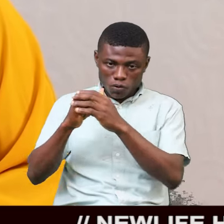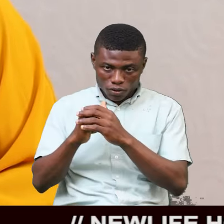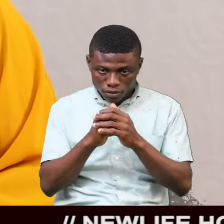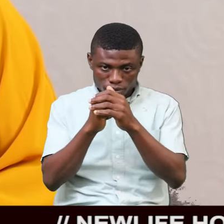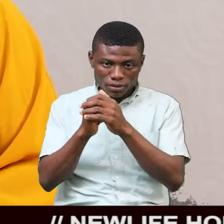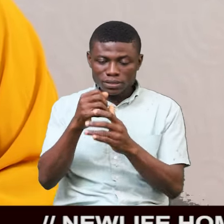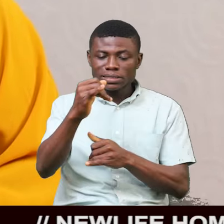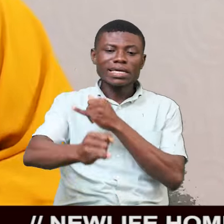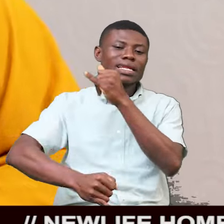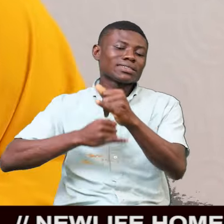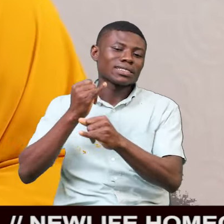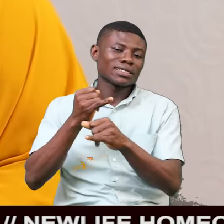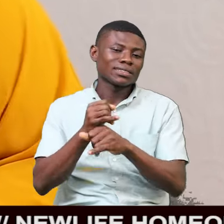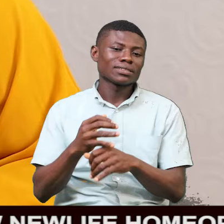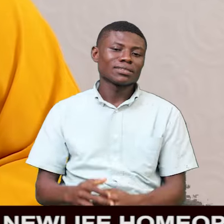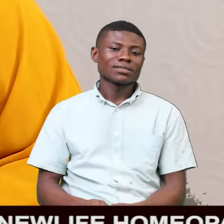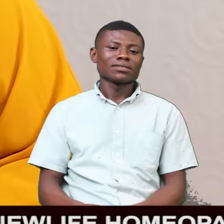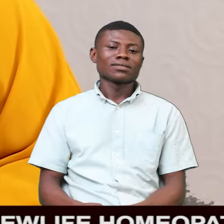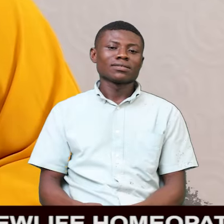worship international.